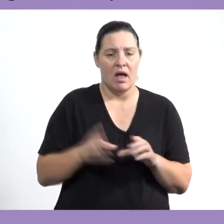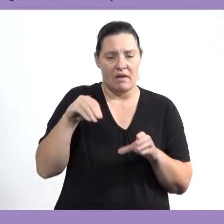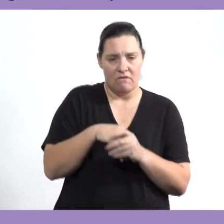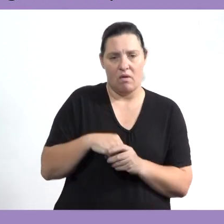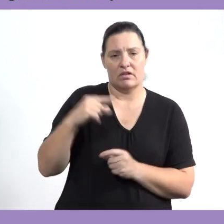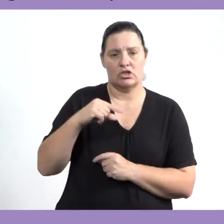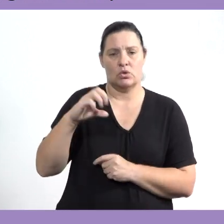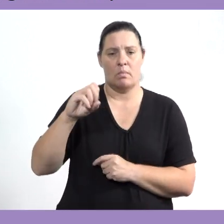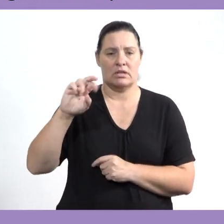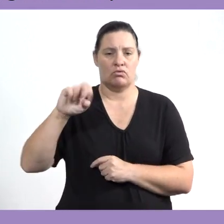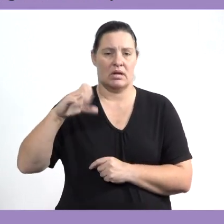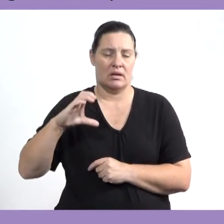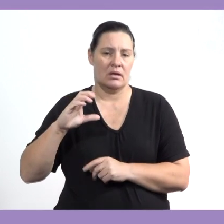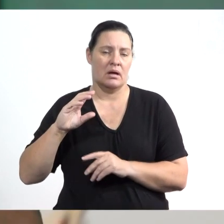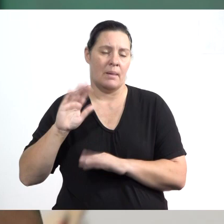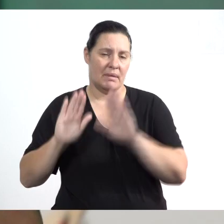involving geometric patterns.